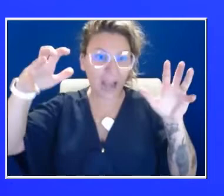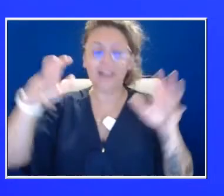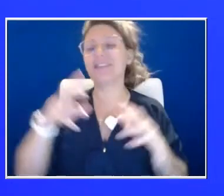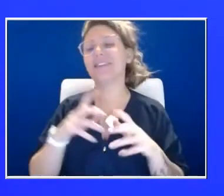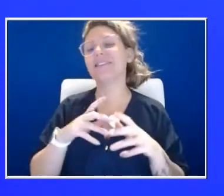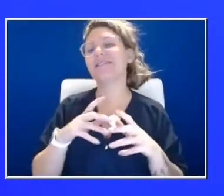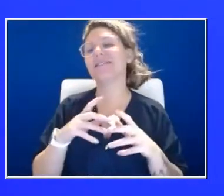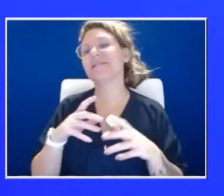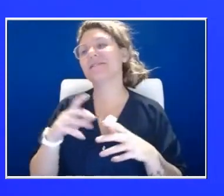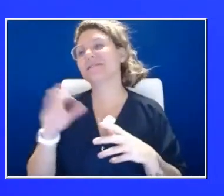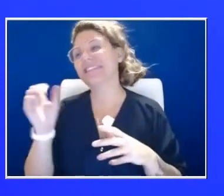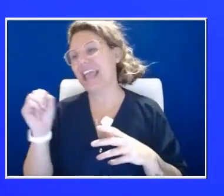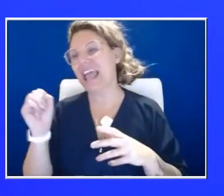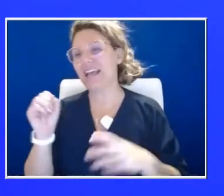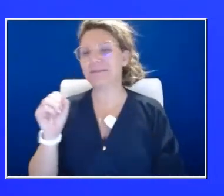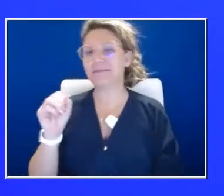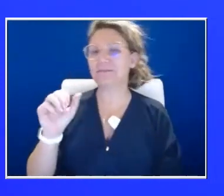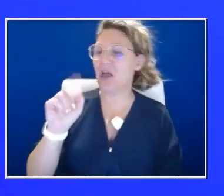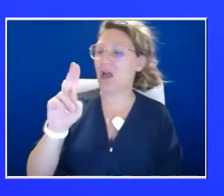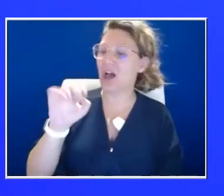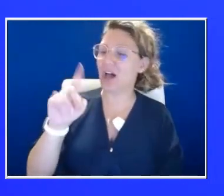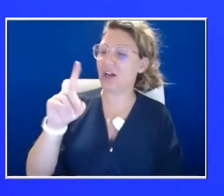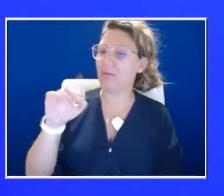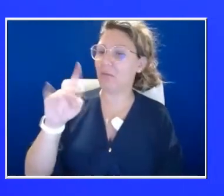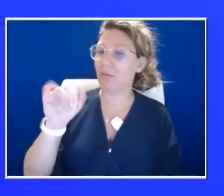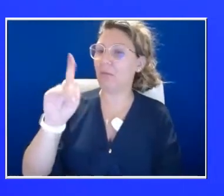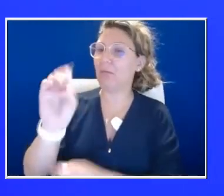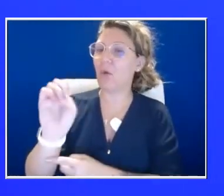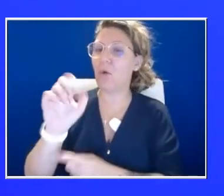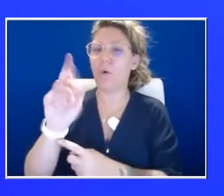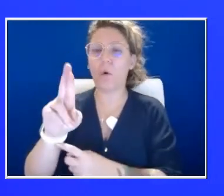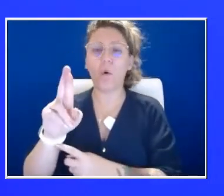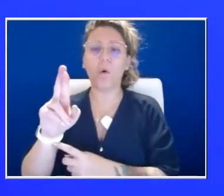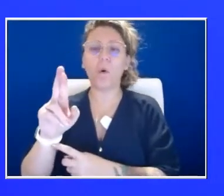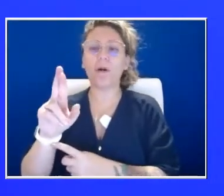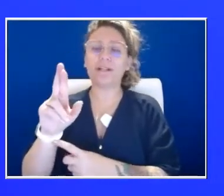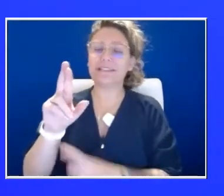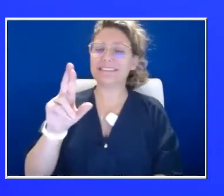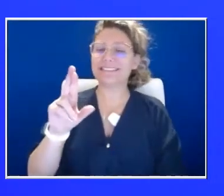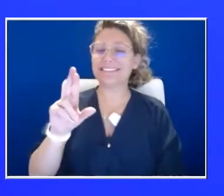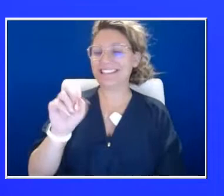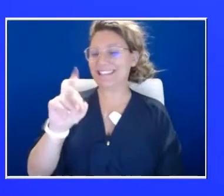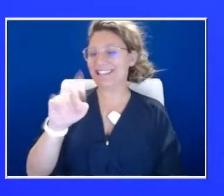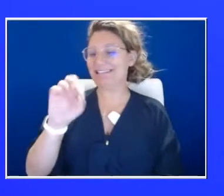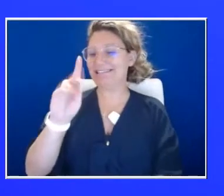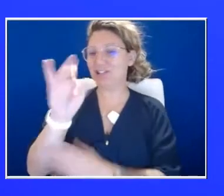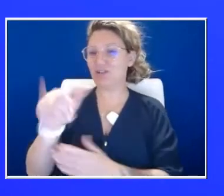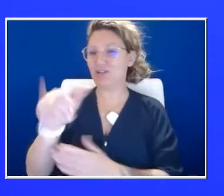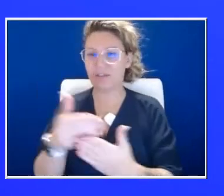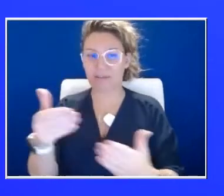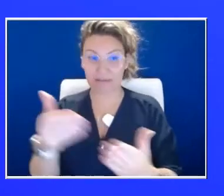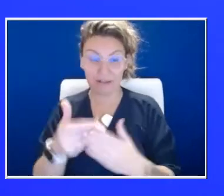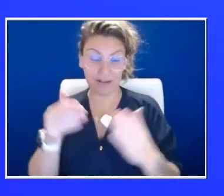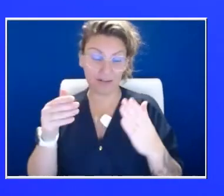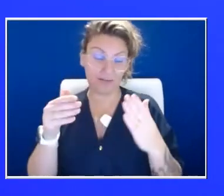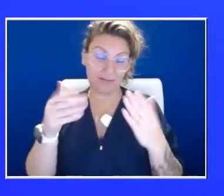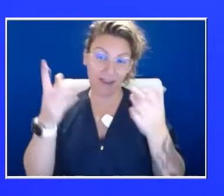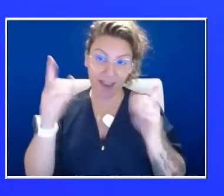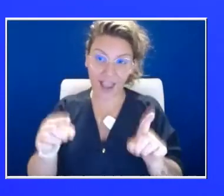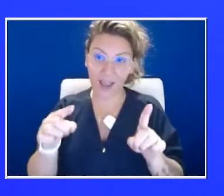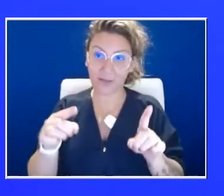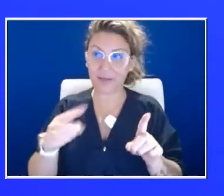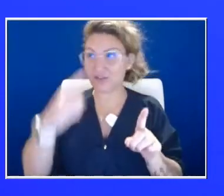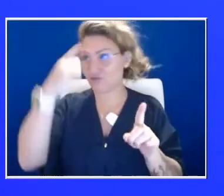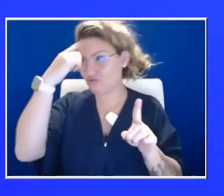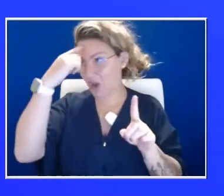or sensory visual things are usually what would trigger that, and it does, it happens. So it's an innervation from the midbrain that goes down, and one of the